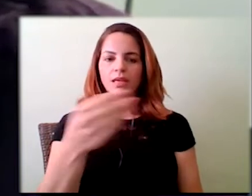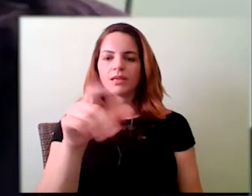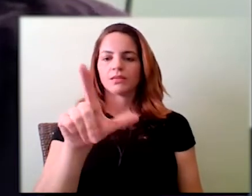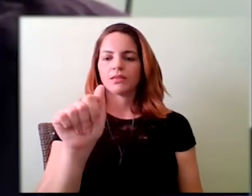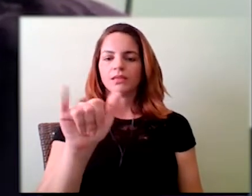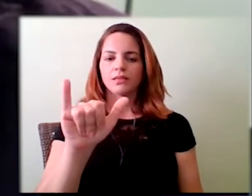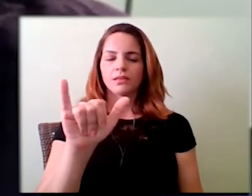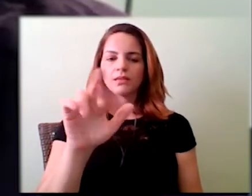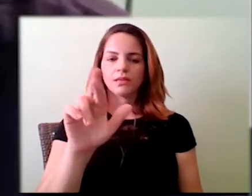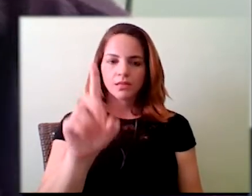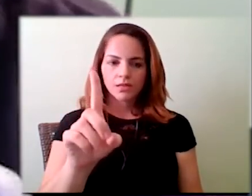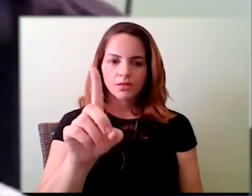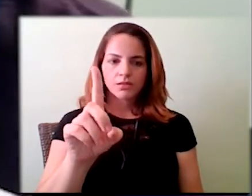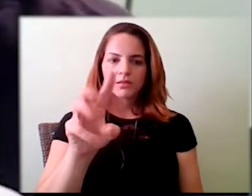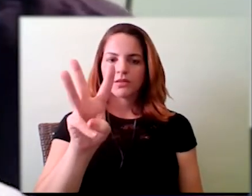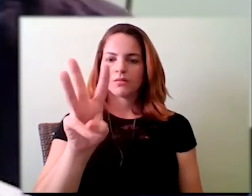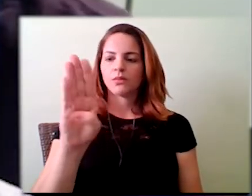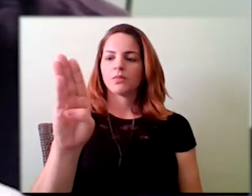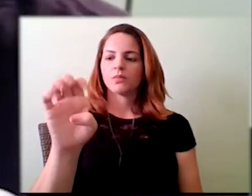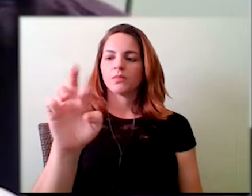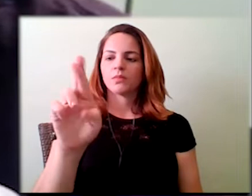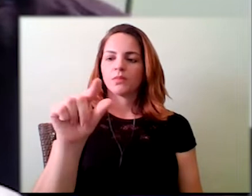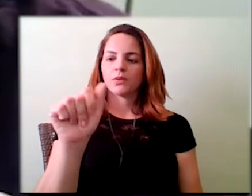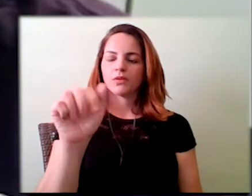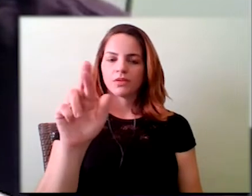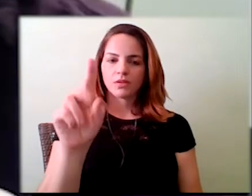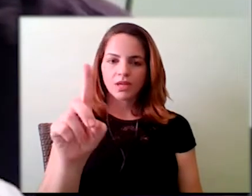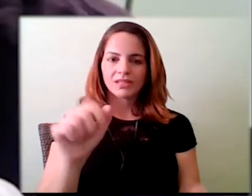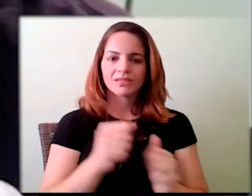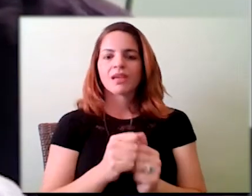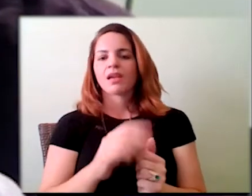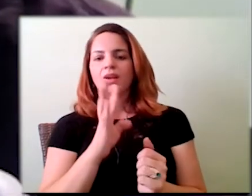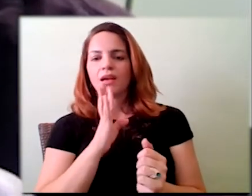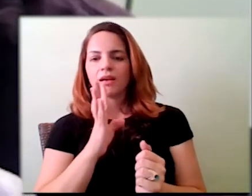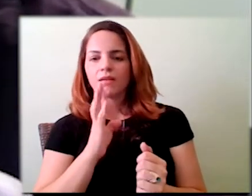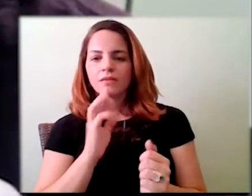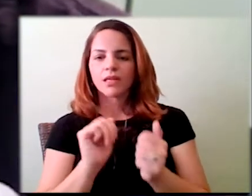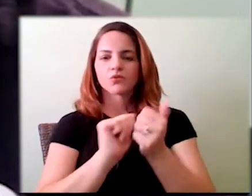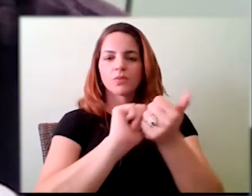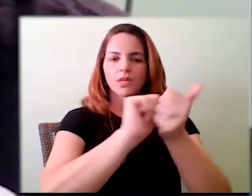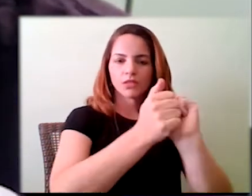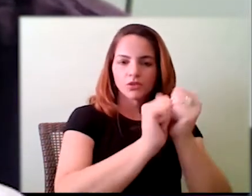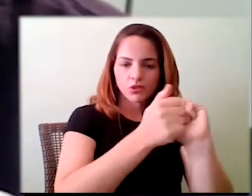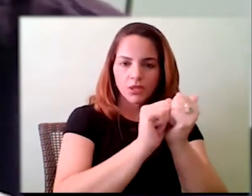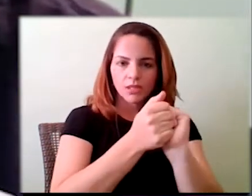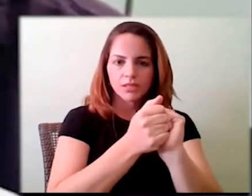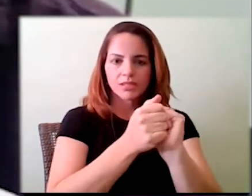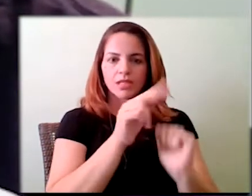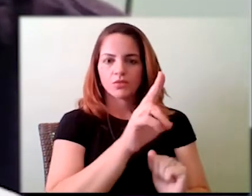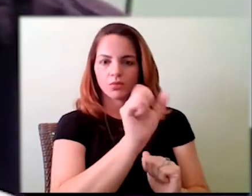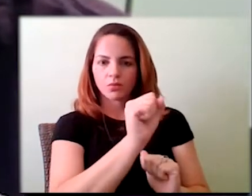Burgad. Fundamental tenets of colonial historiography are challenged by showing that U.S. capital